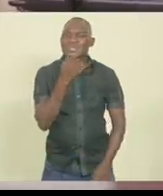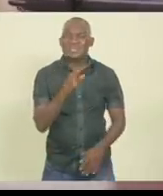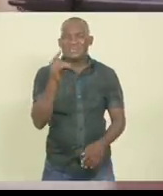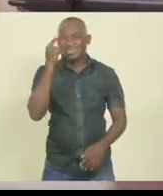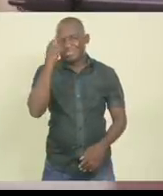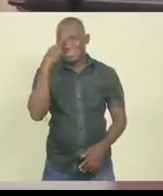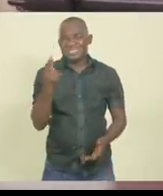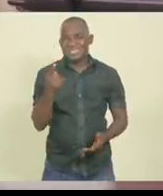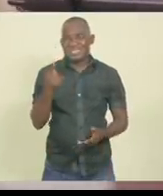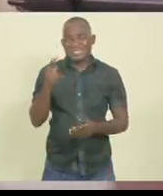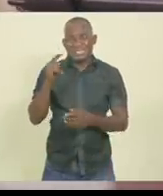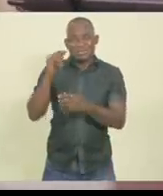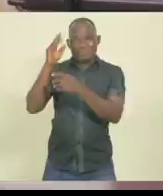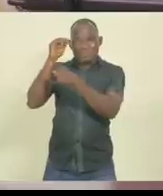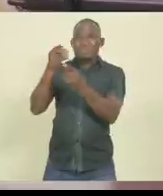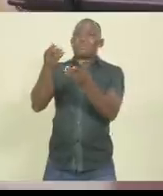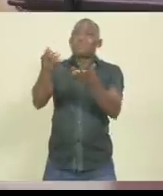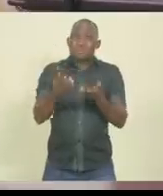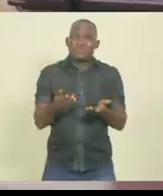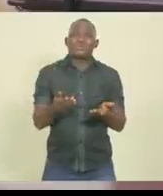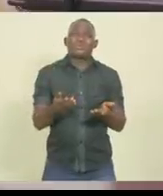He wanted to.